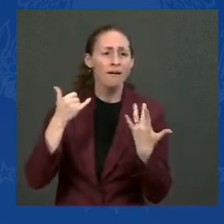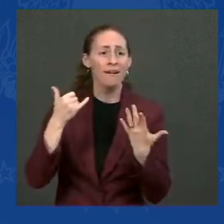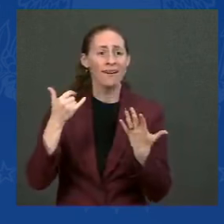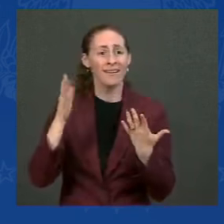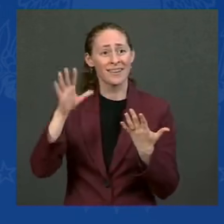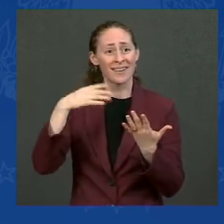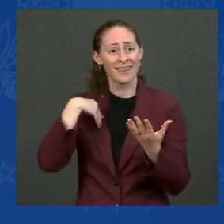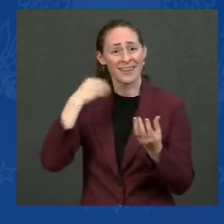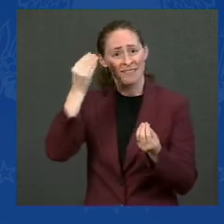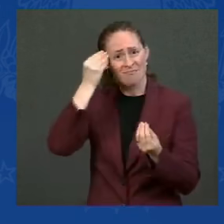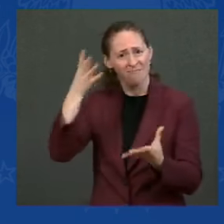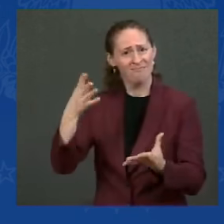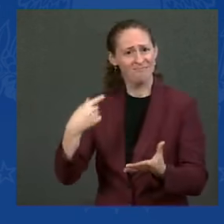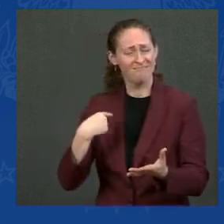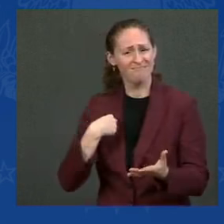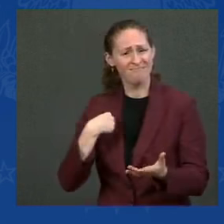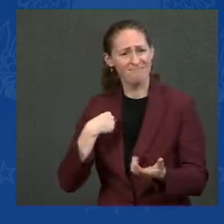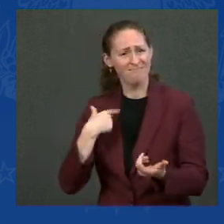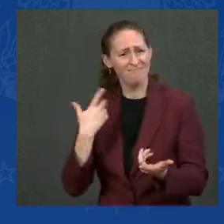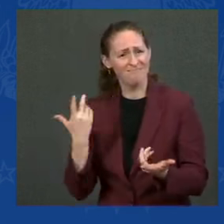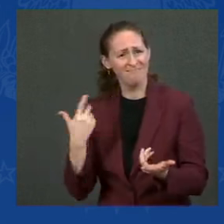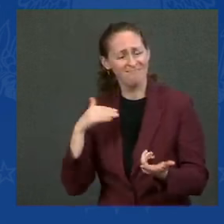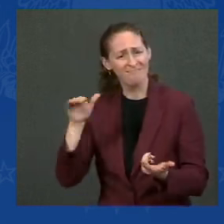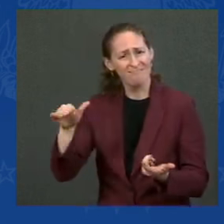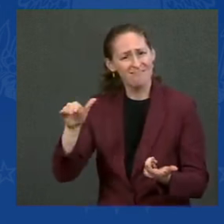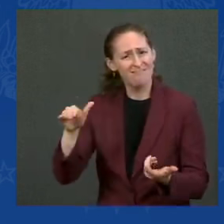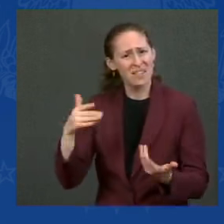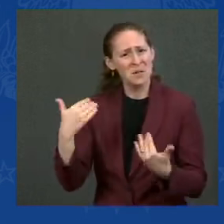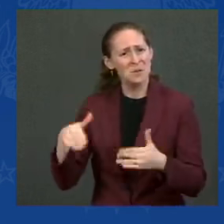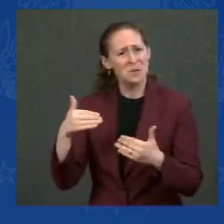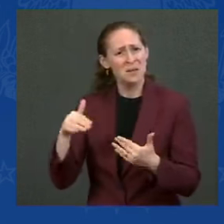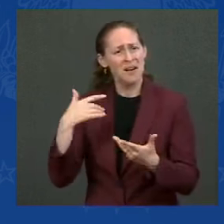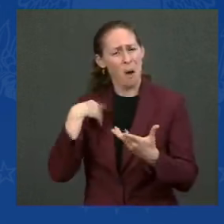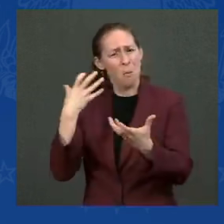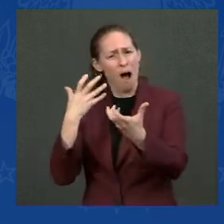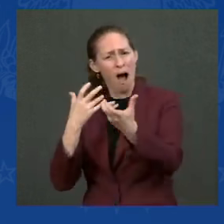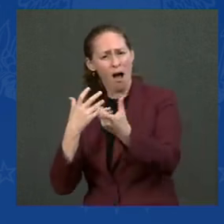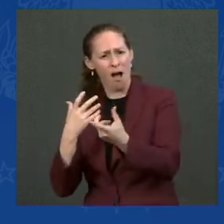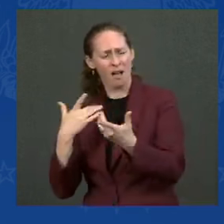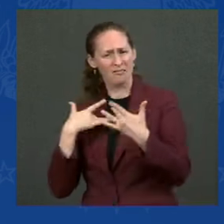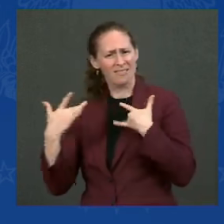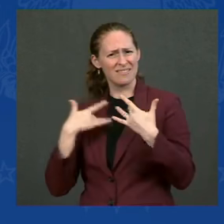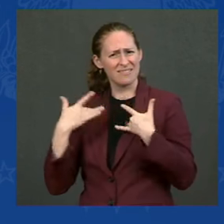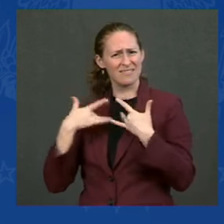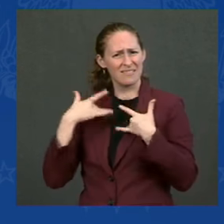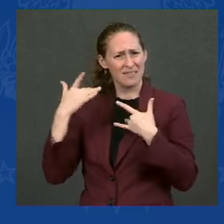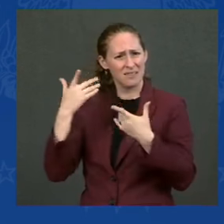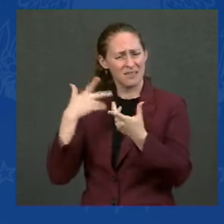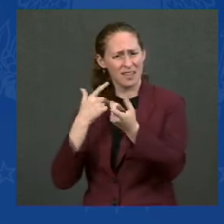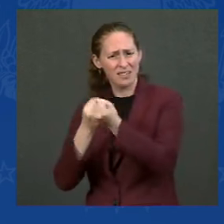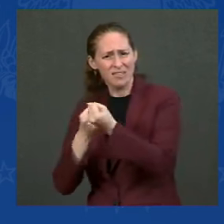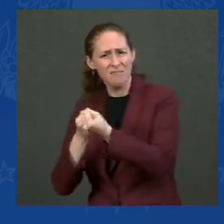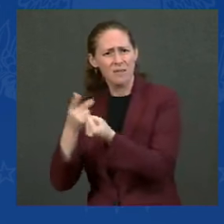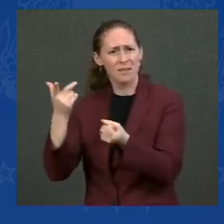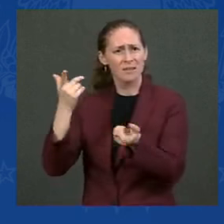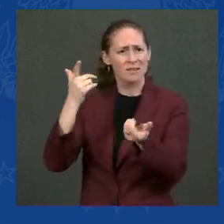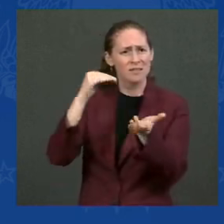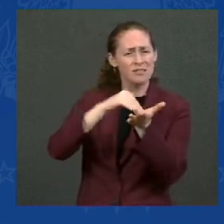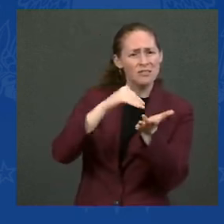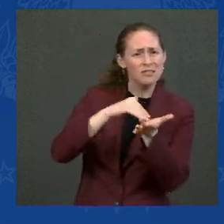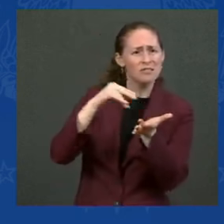because they're getting the living hell kicked out of them, by the way. Doctors and nurses, some of them are just — they're running